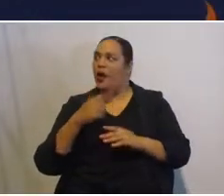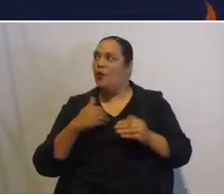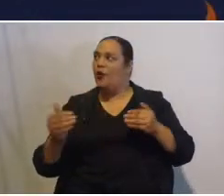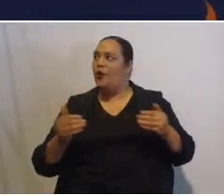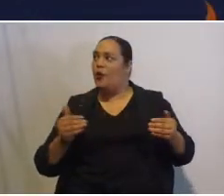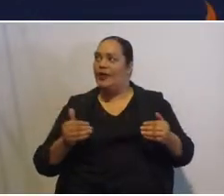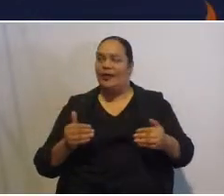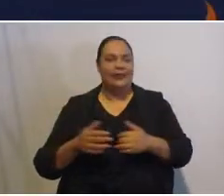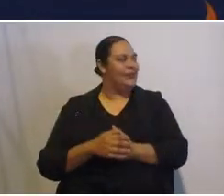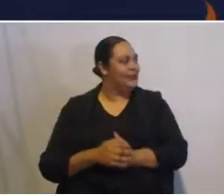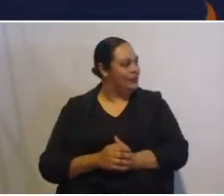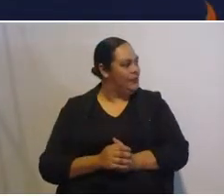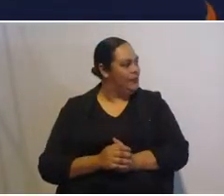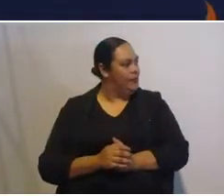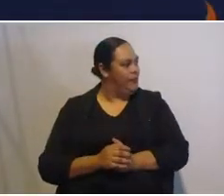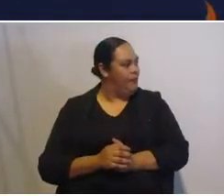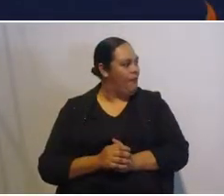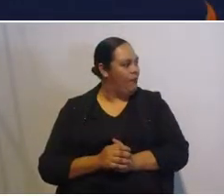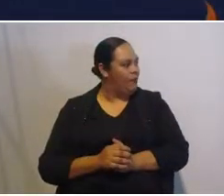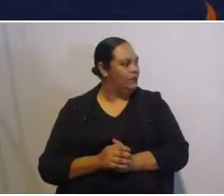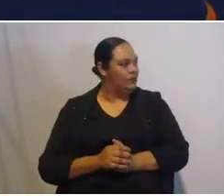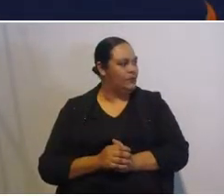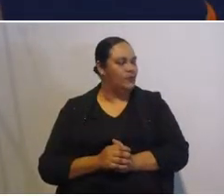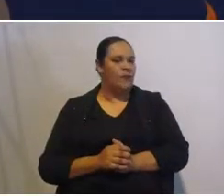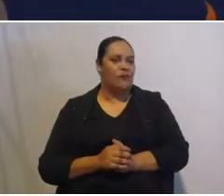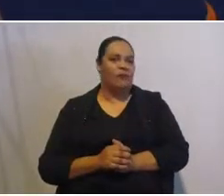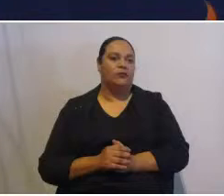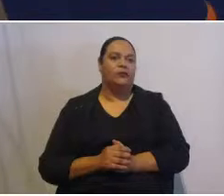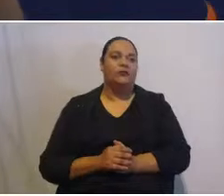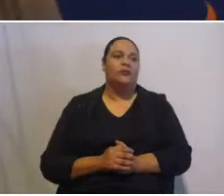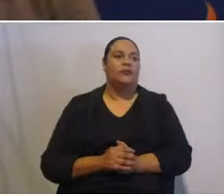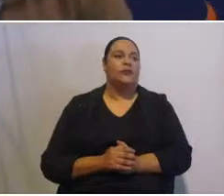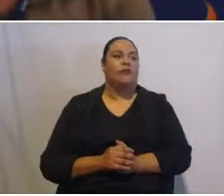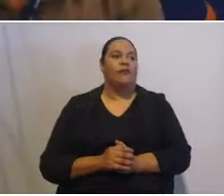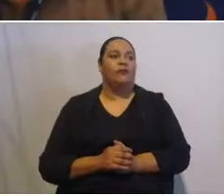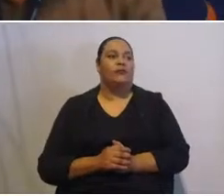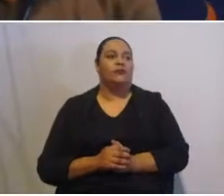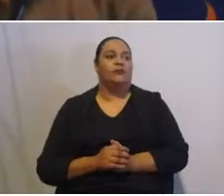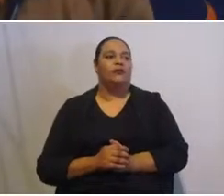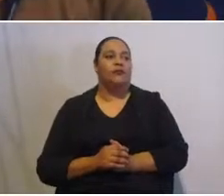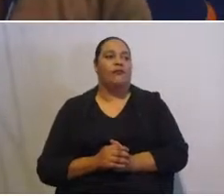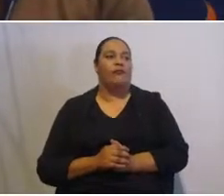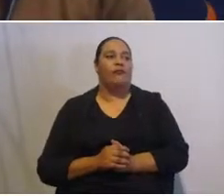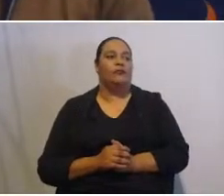organized. I think I'm starting.